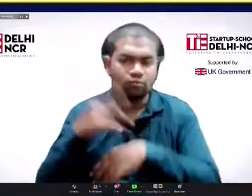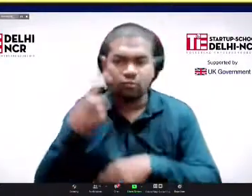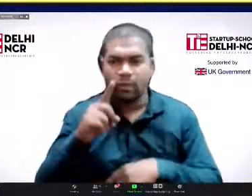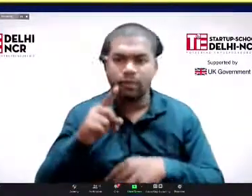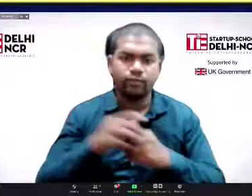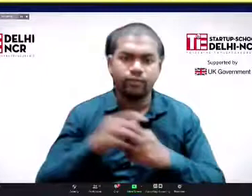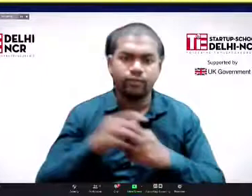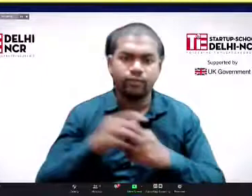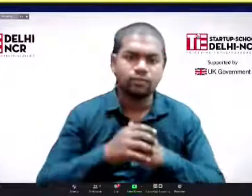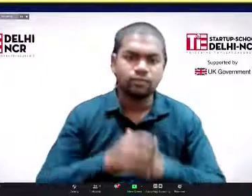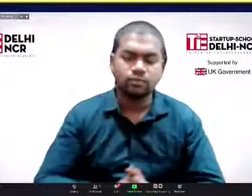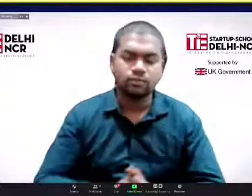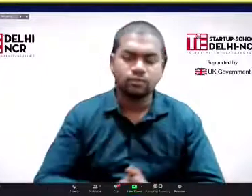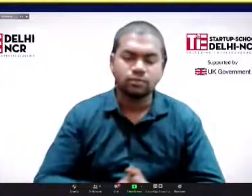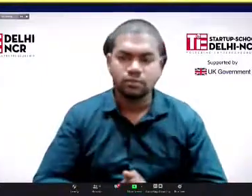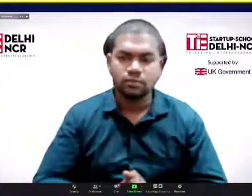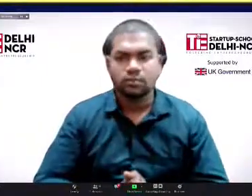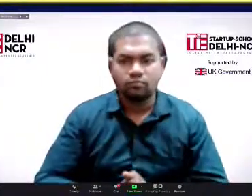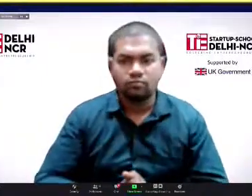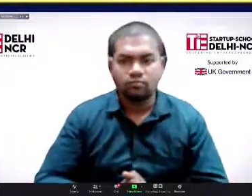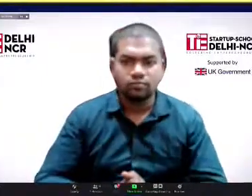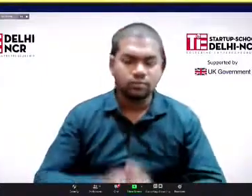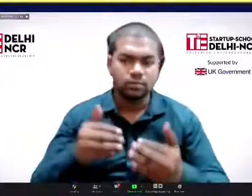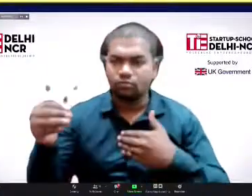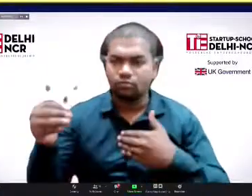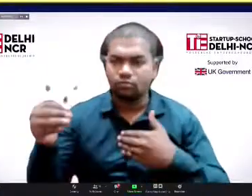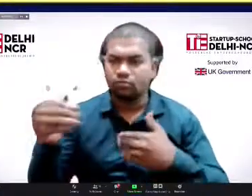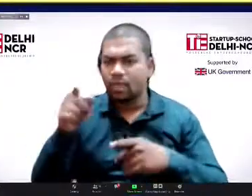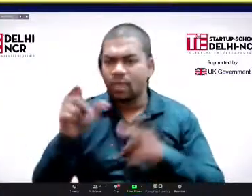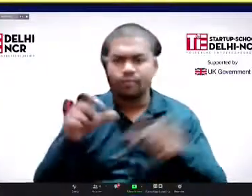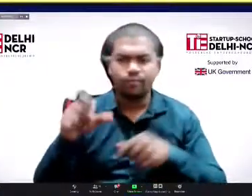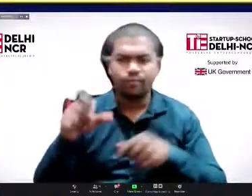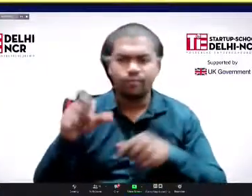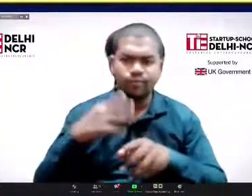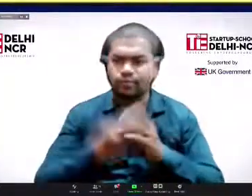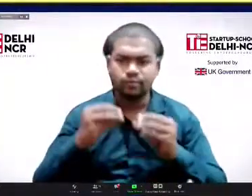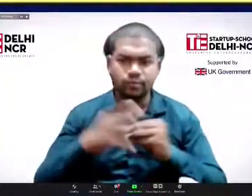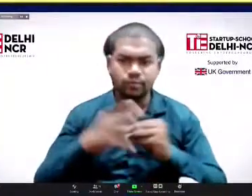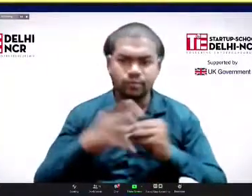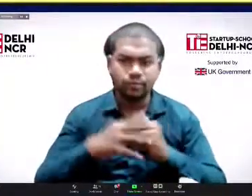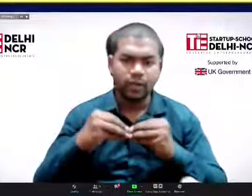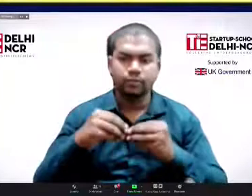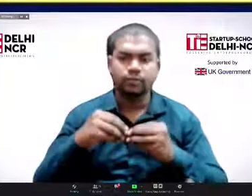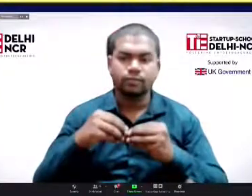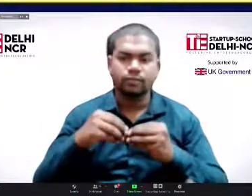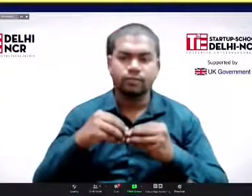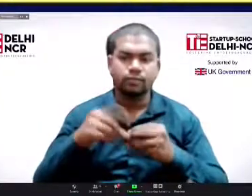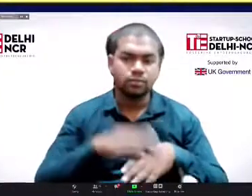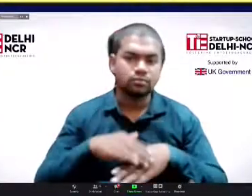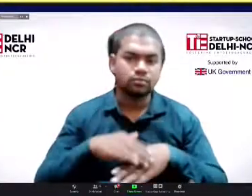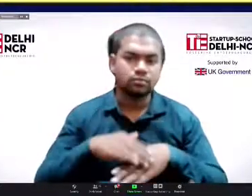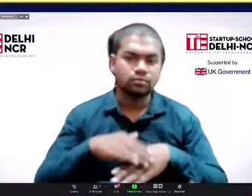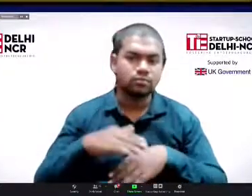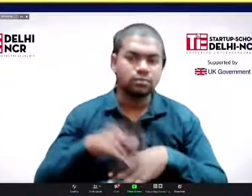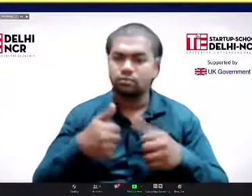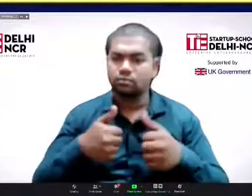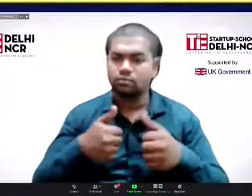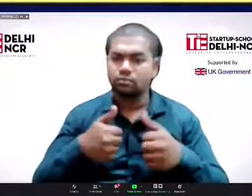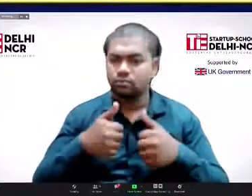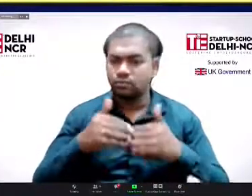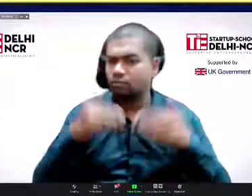journalists. And then they realized that if they take people all around Bangalore, the experience is not going to be so great because